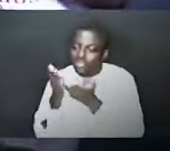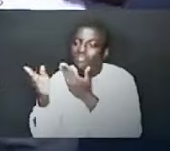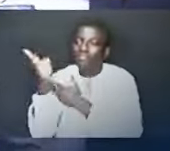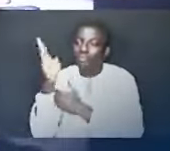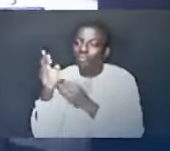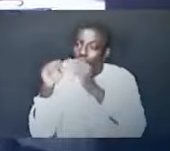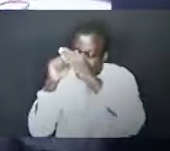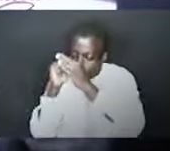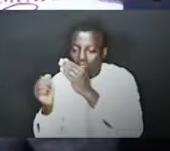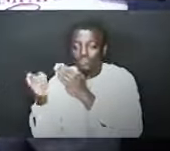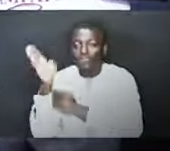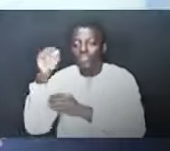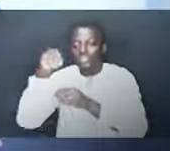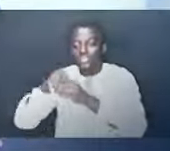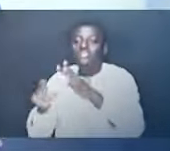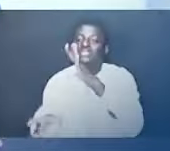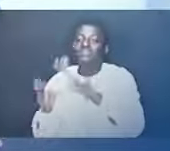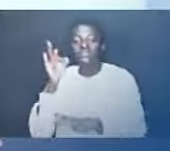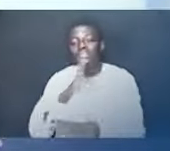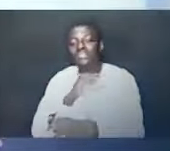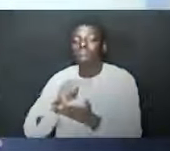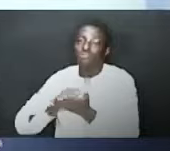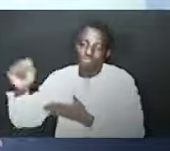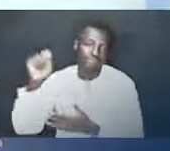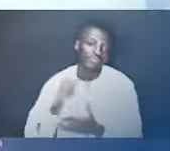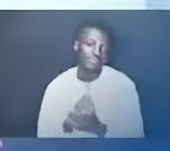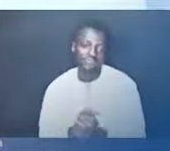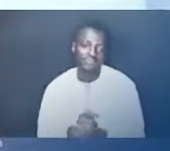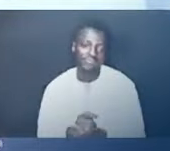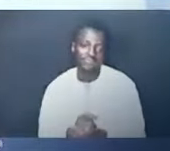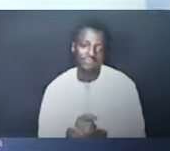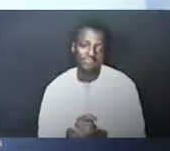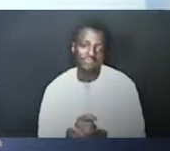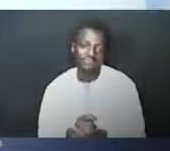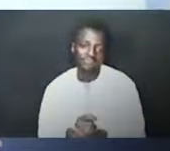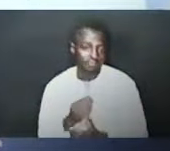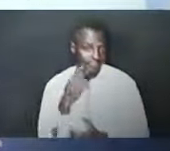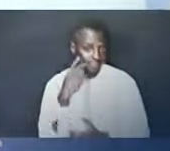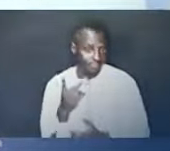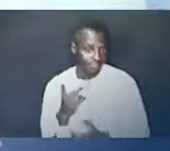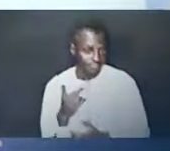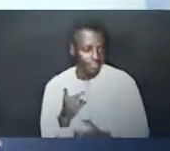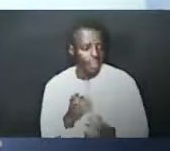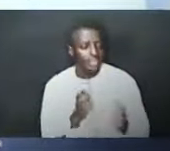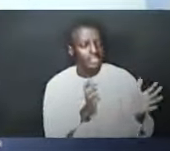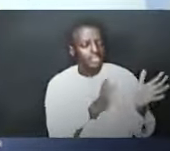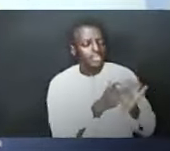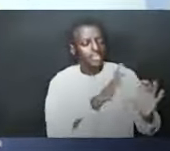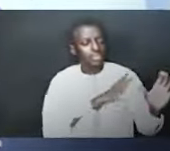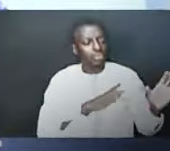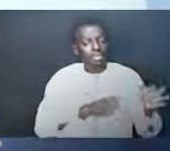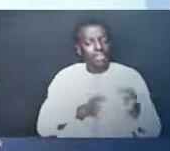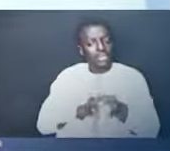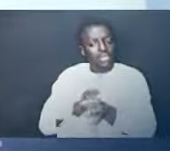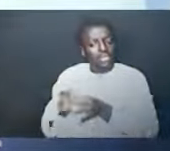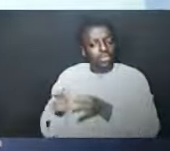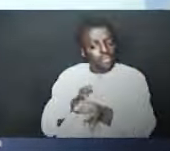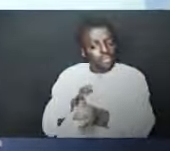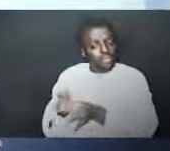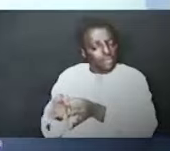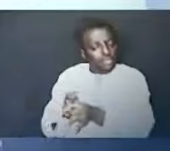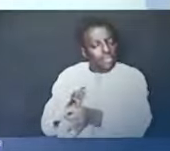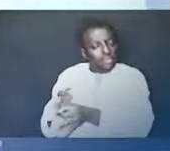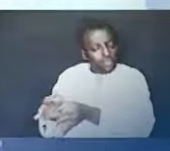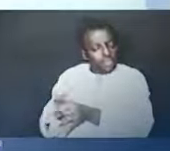eno nokrem. Apart from Jesus's encounter with the Samaritan woman, he also touched on true worship